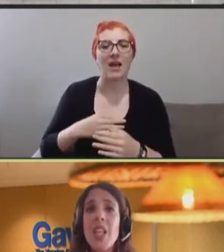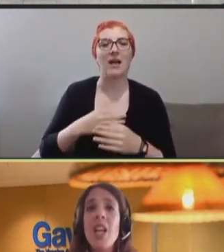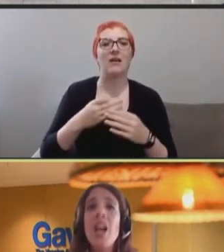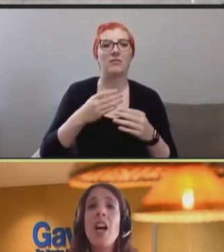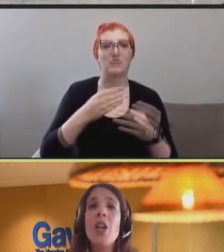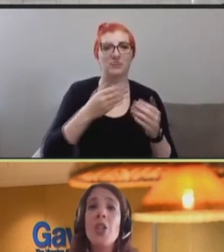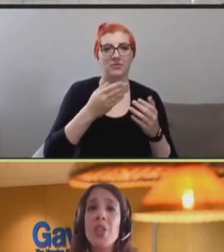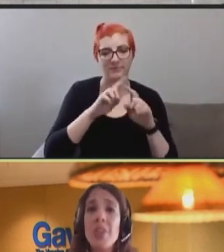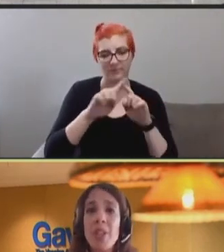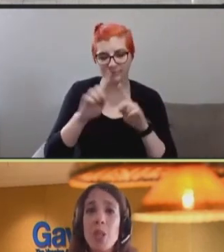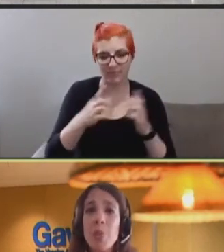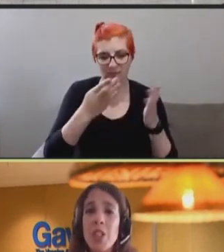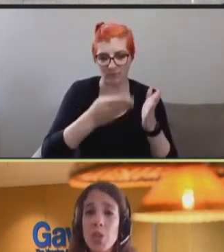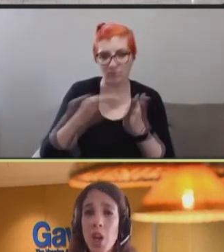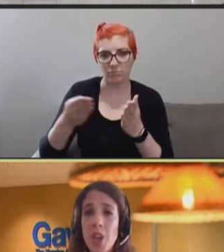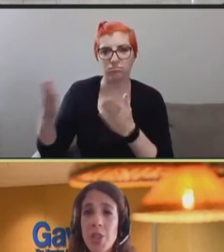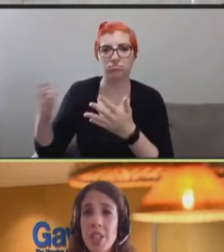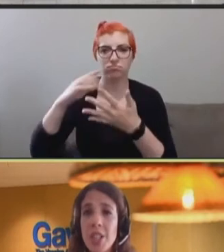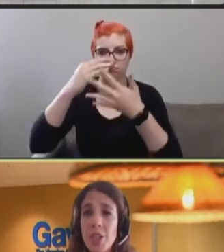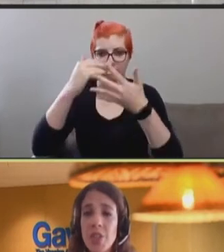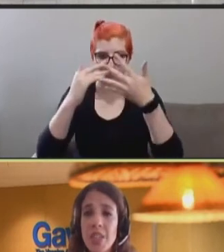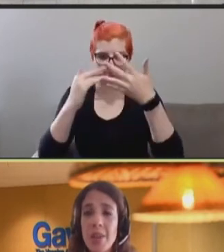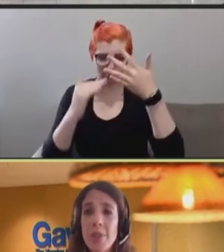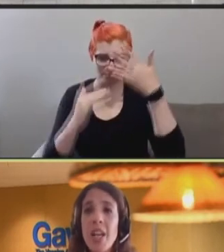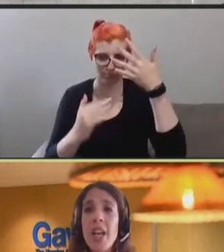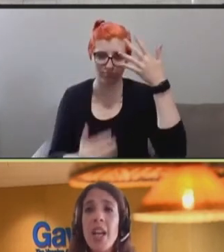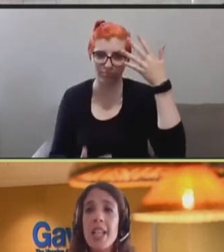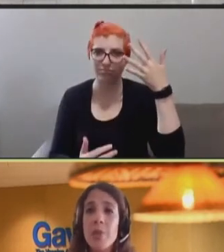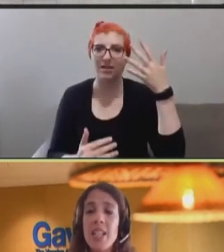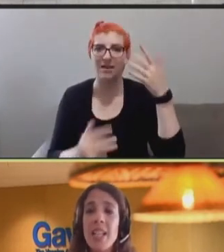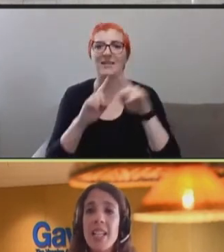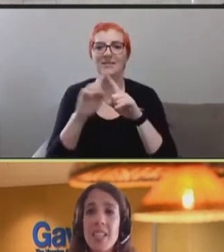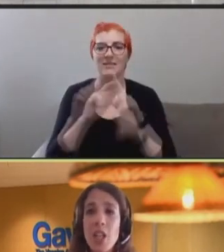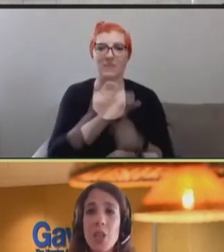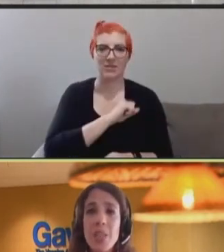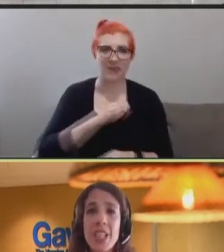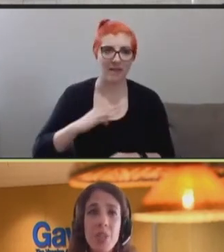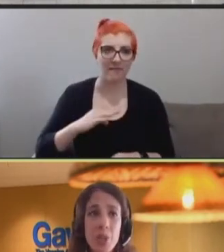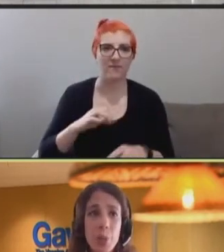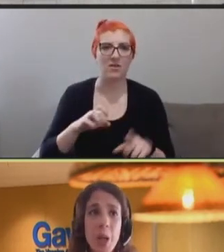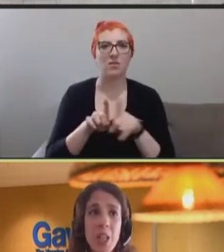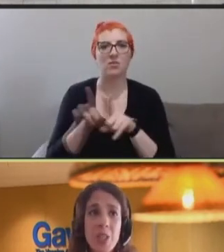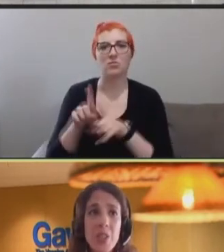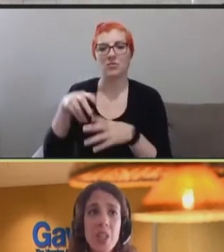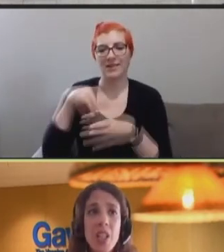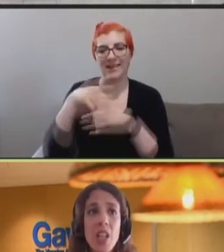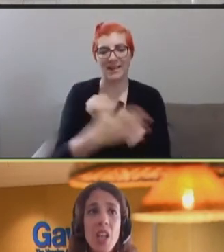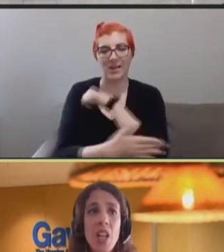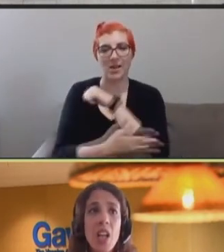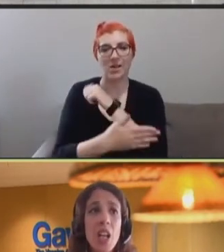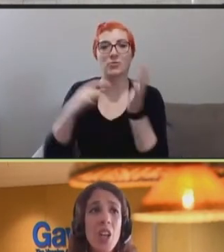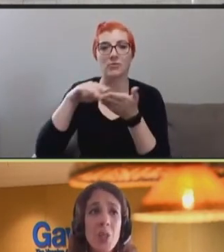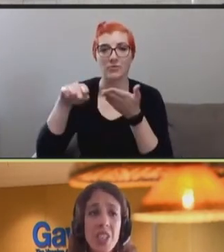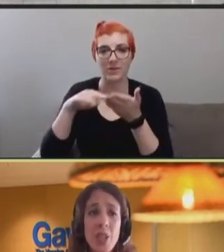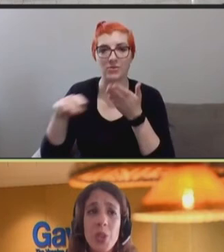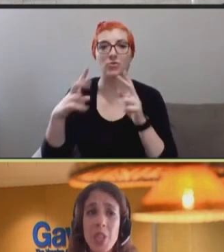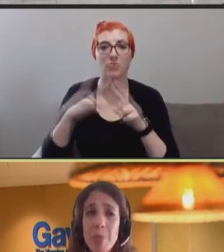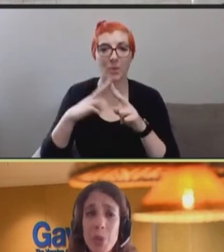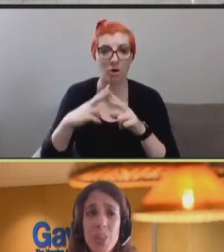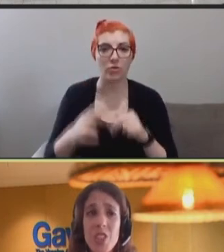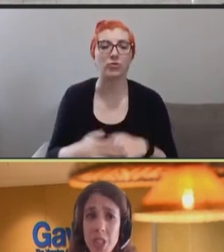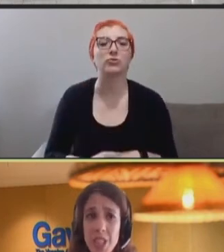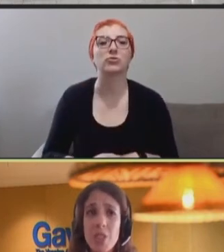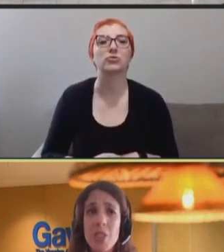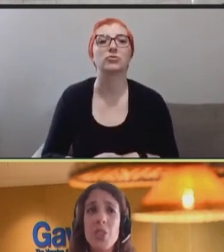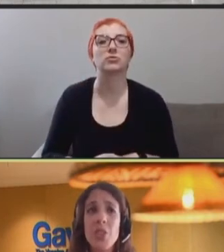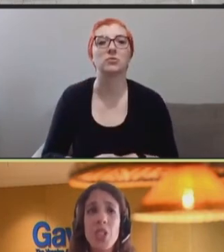partners, UNICEF and WHO country and regional staff, as well as in-country research partners. Country stakeholder input